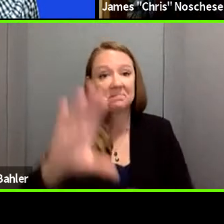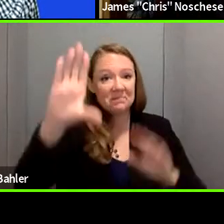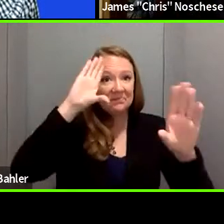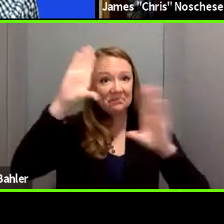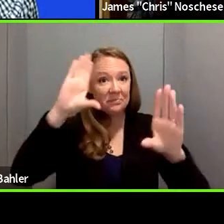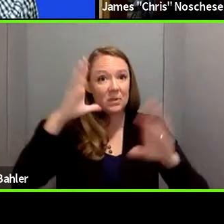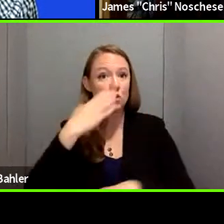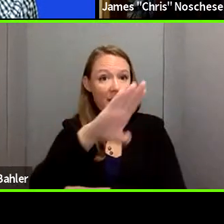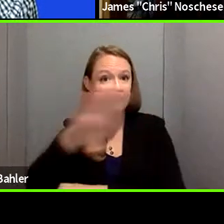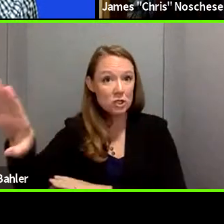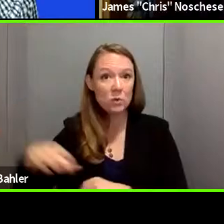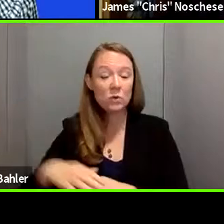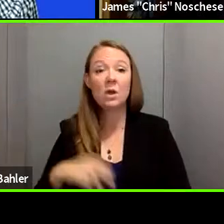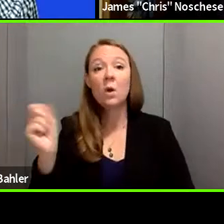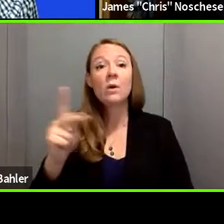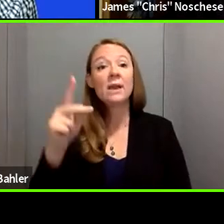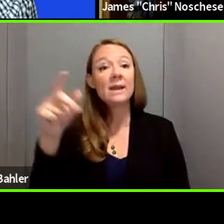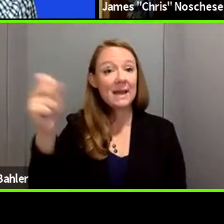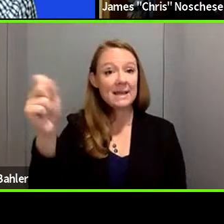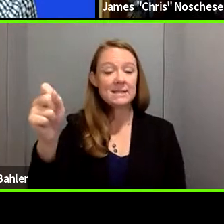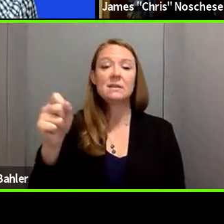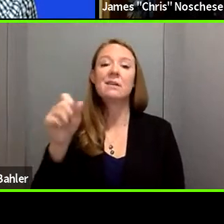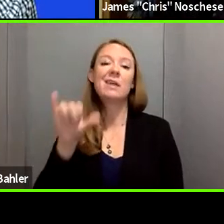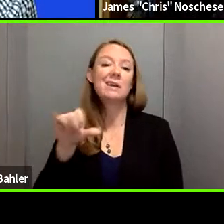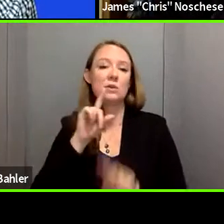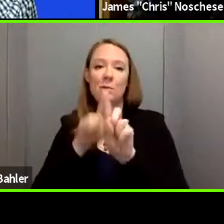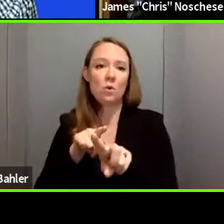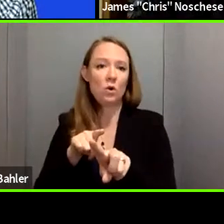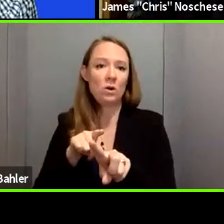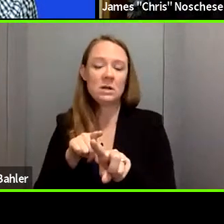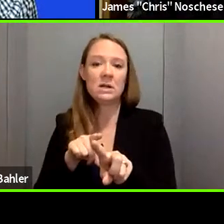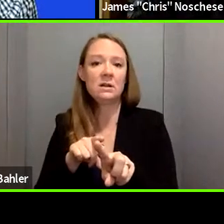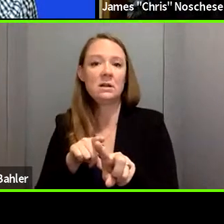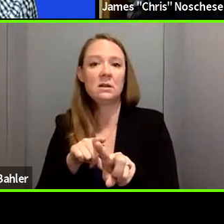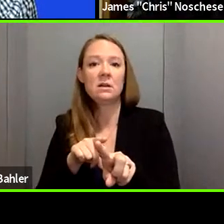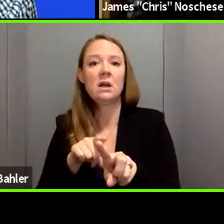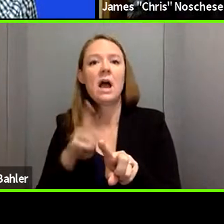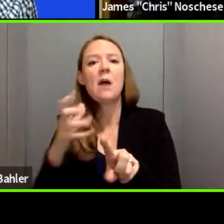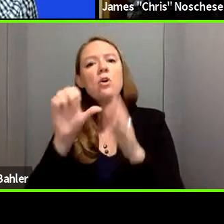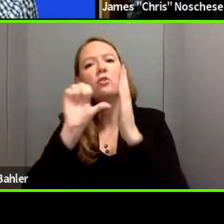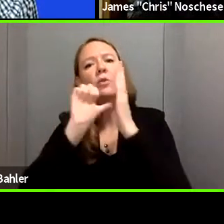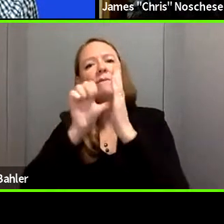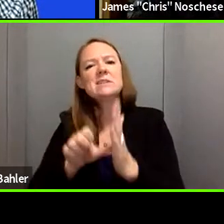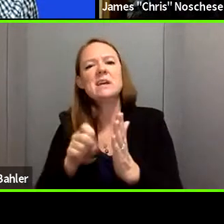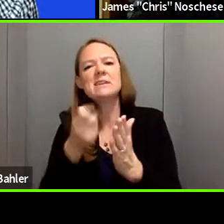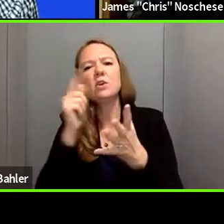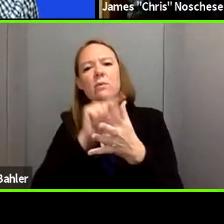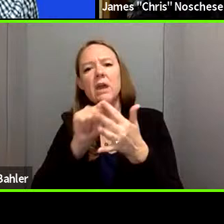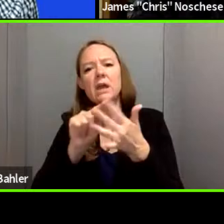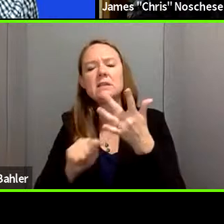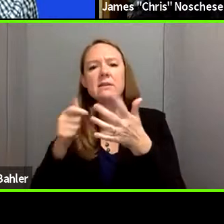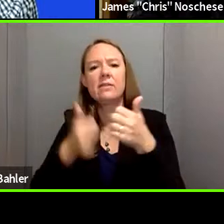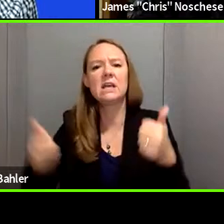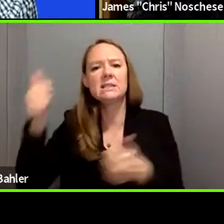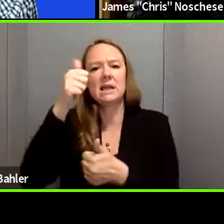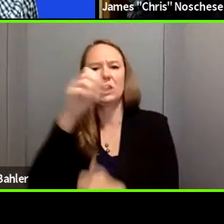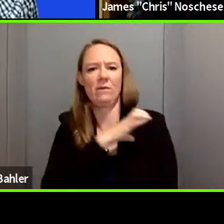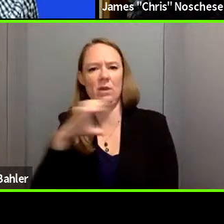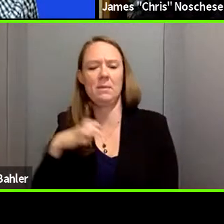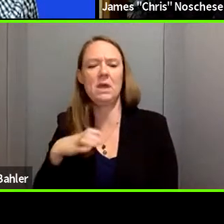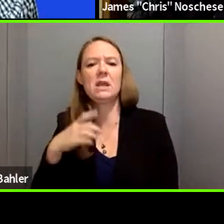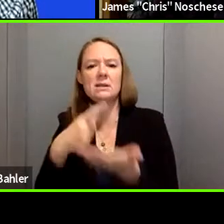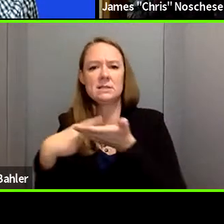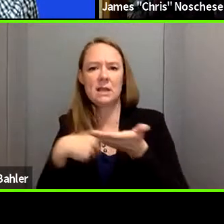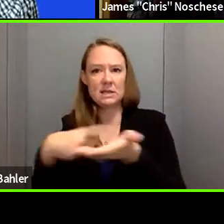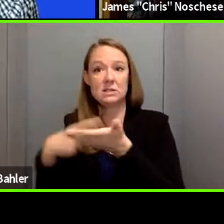everyone. So, this is just a report. Just I wanted to highlight a couple things that the executive committee